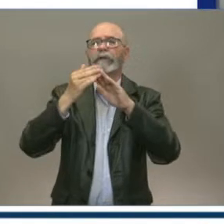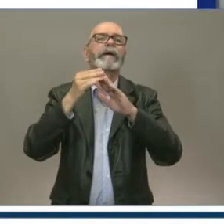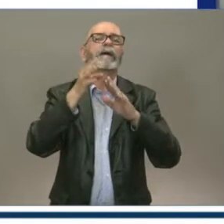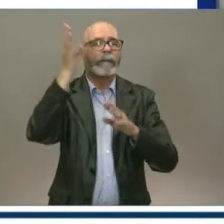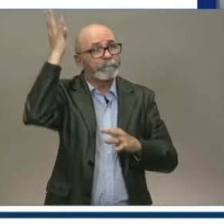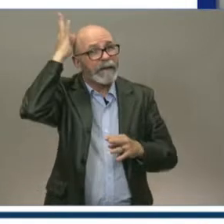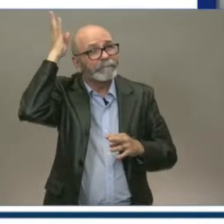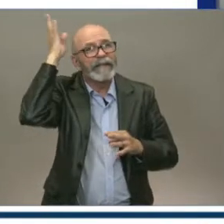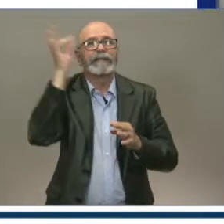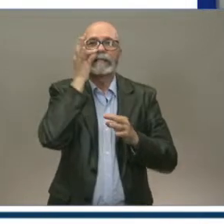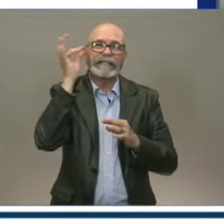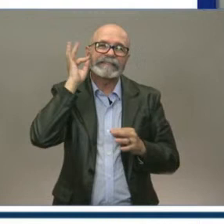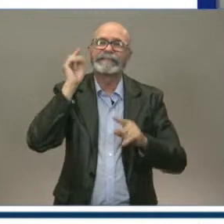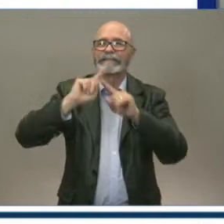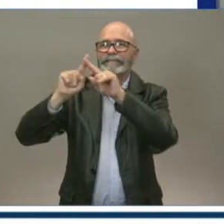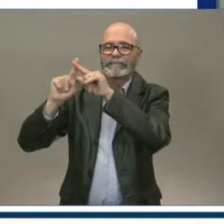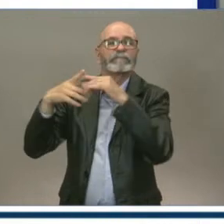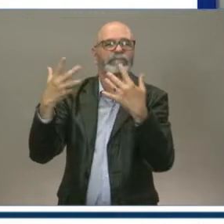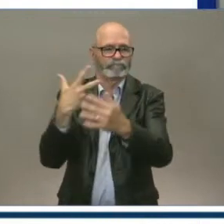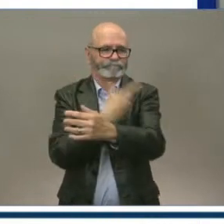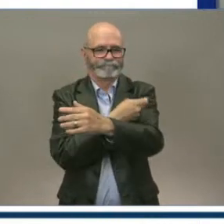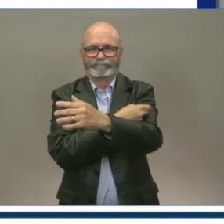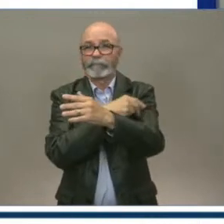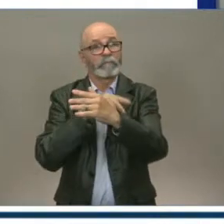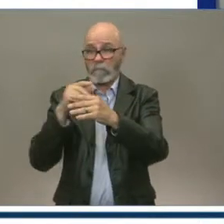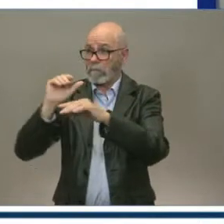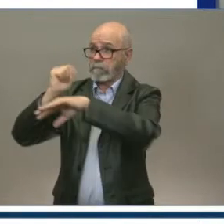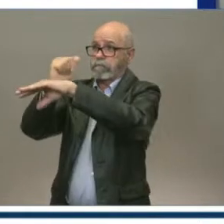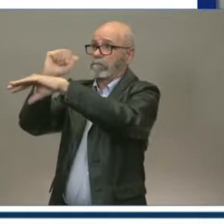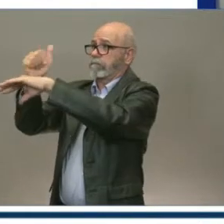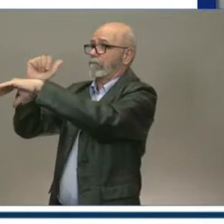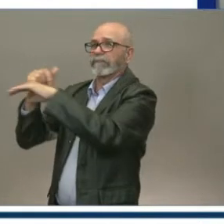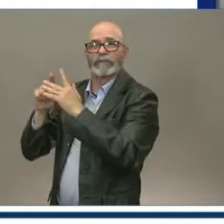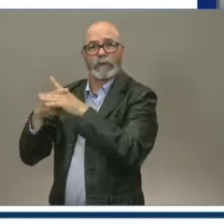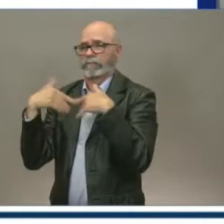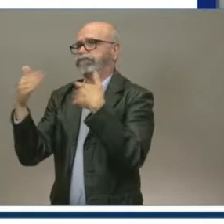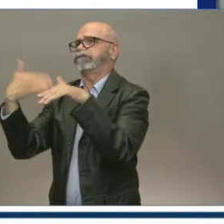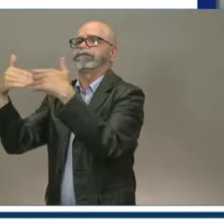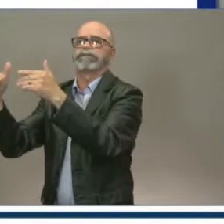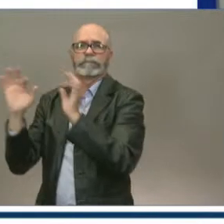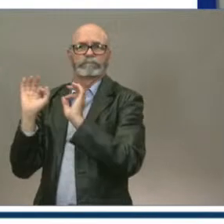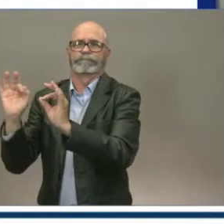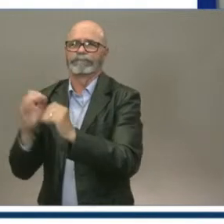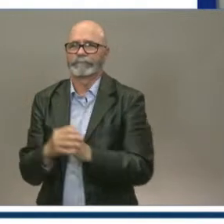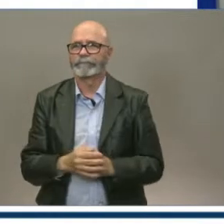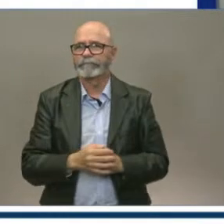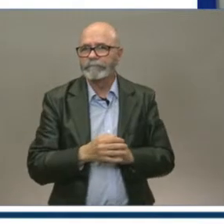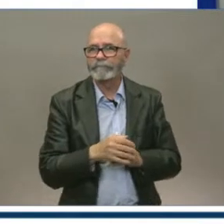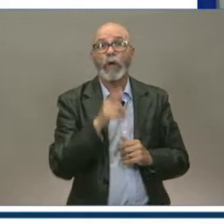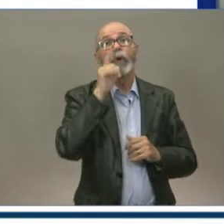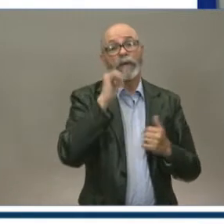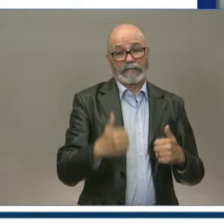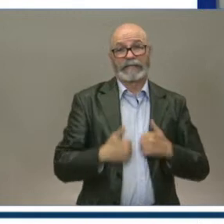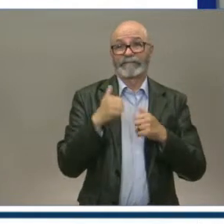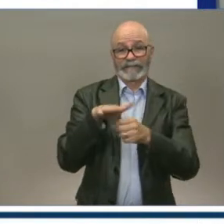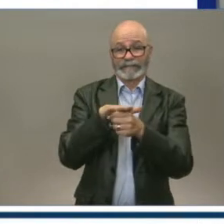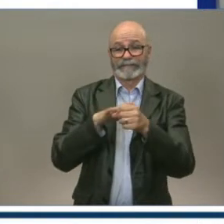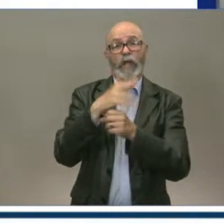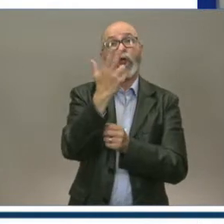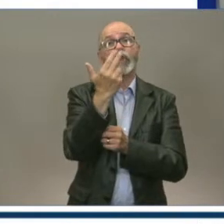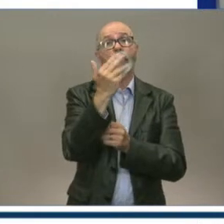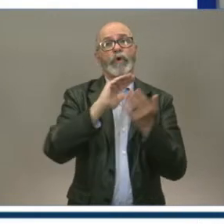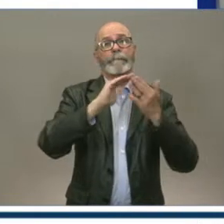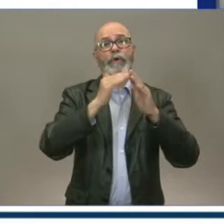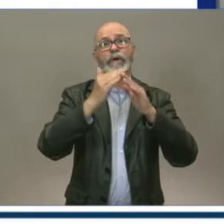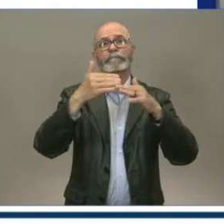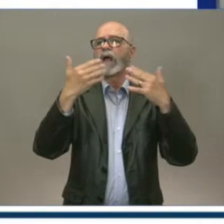out the vaccine. As of this week, Mi'kmaq elders who live in the 13 communities have received both their first and second